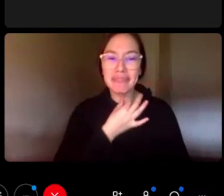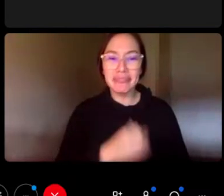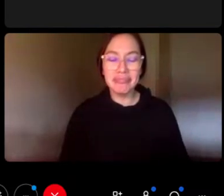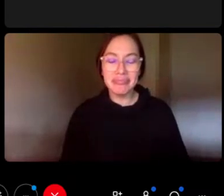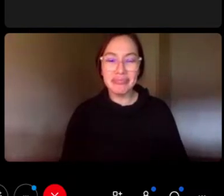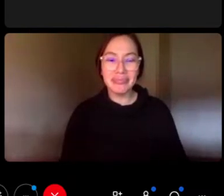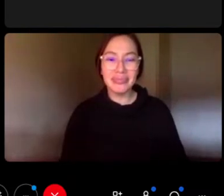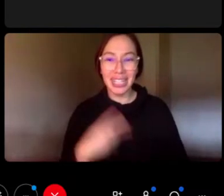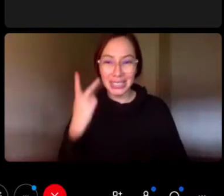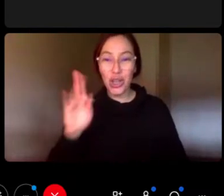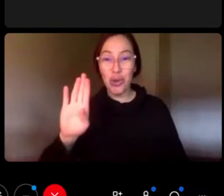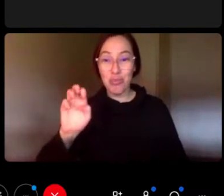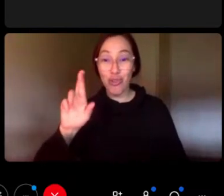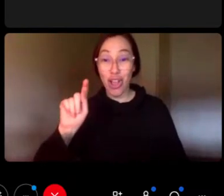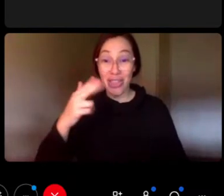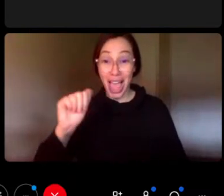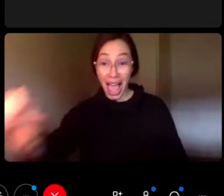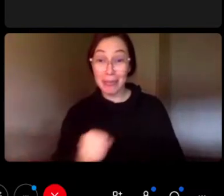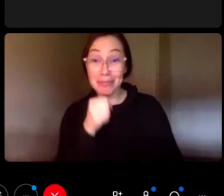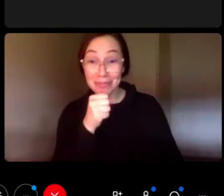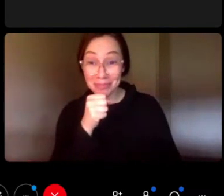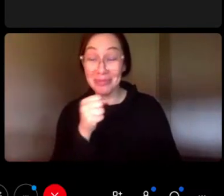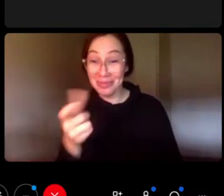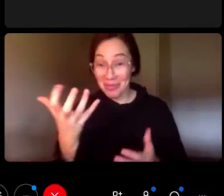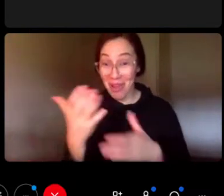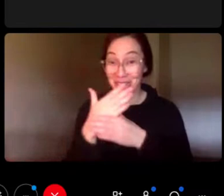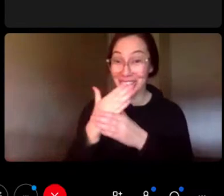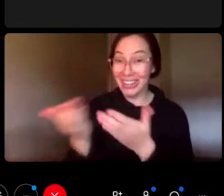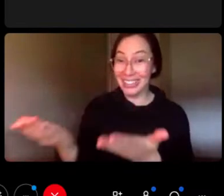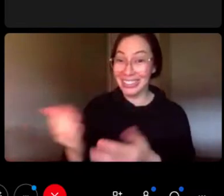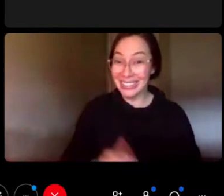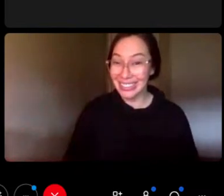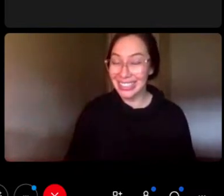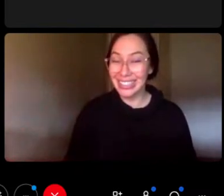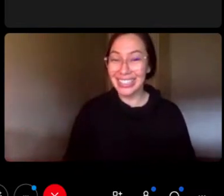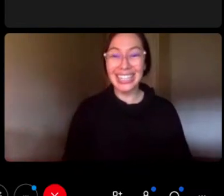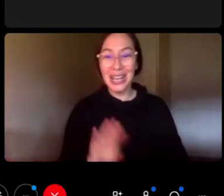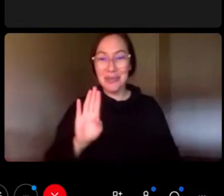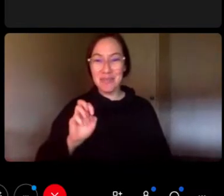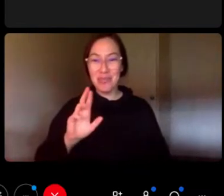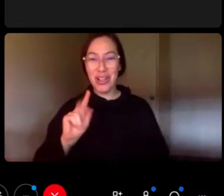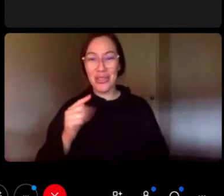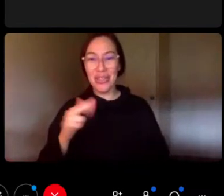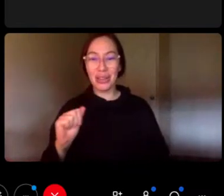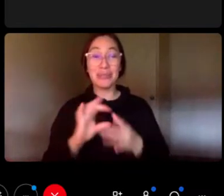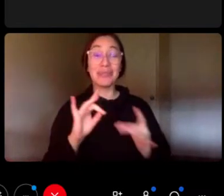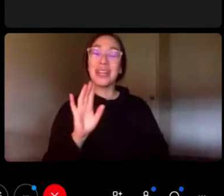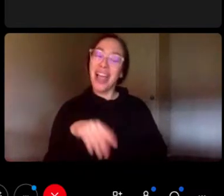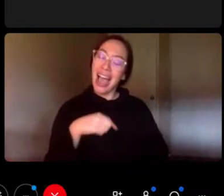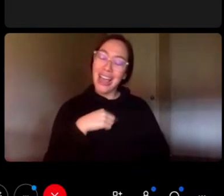I see Bertha grabbing the mic. Does that mean you have something? Can you share? No, I just like